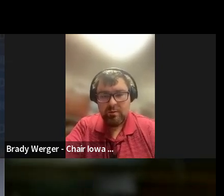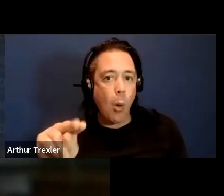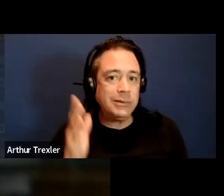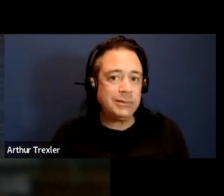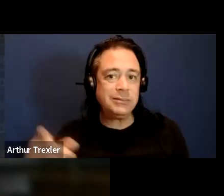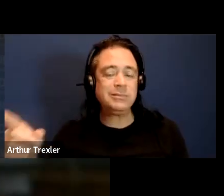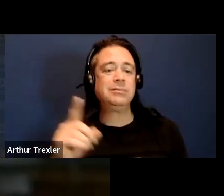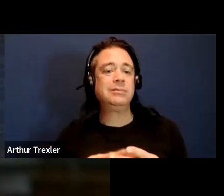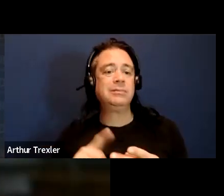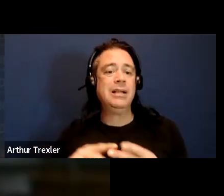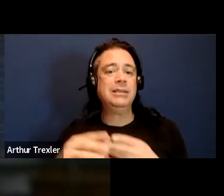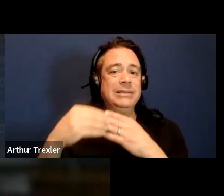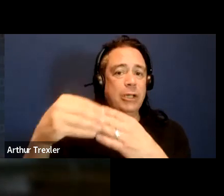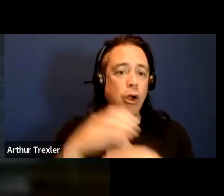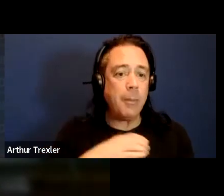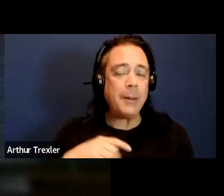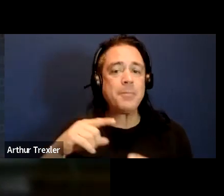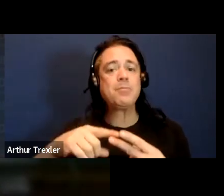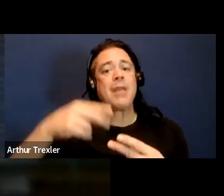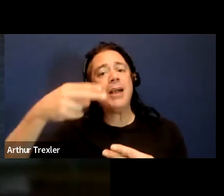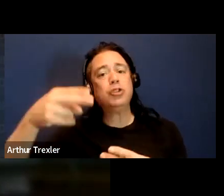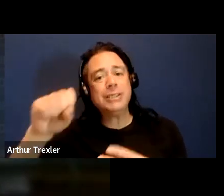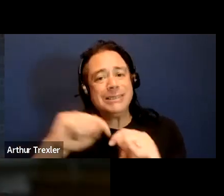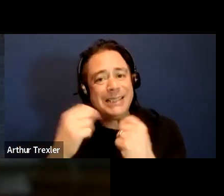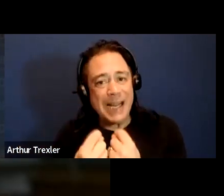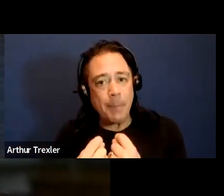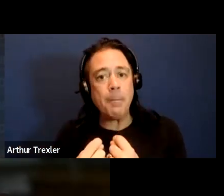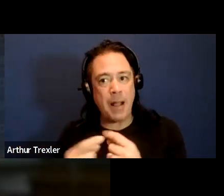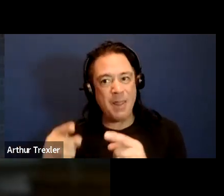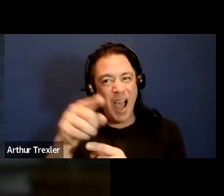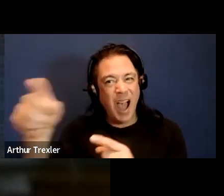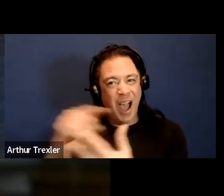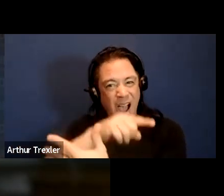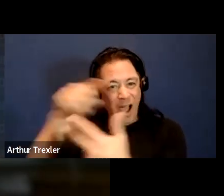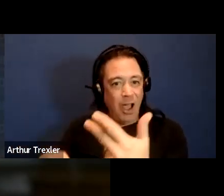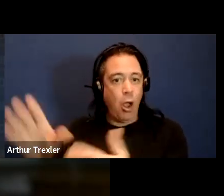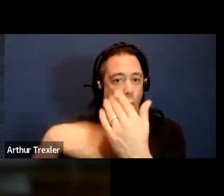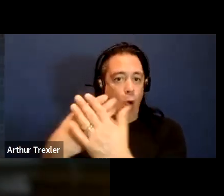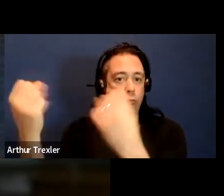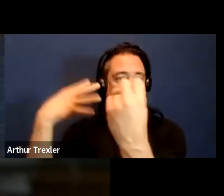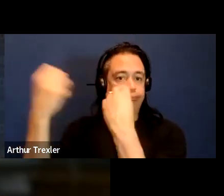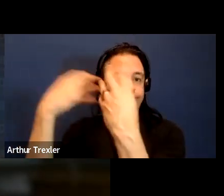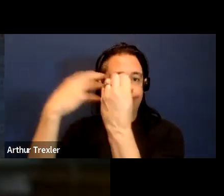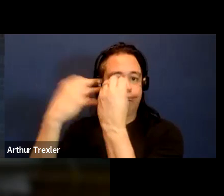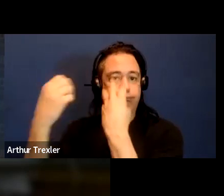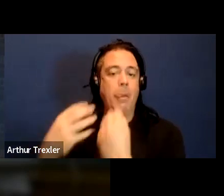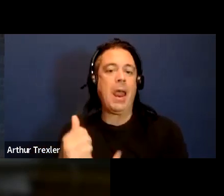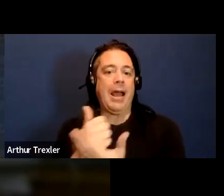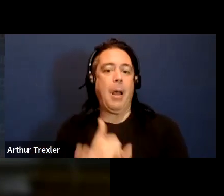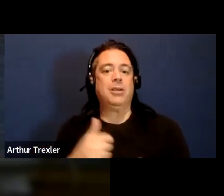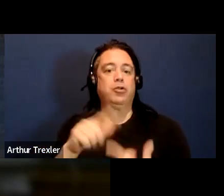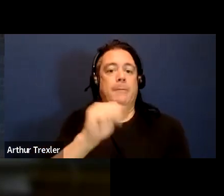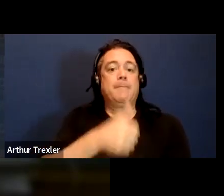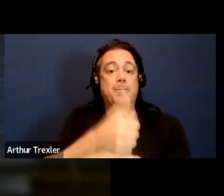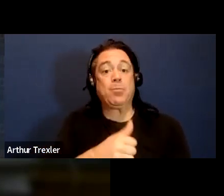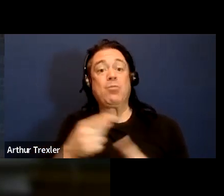Health and Human Services team will define the opportunity. And that closes out that first diamond.